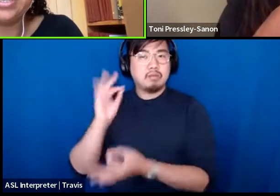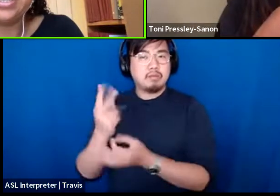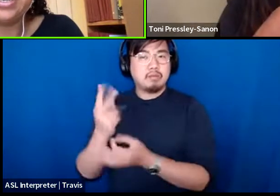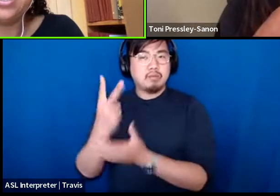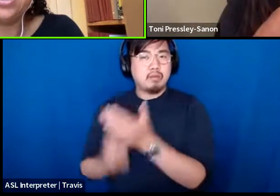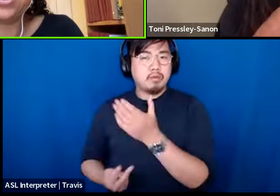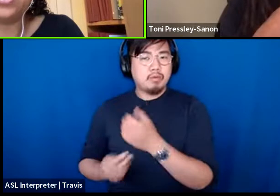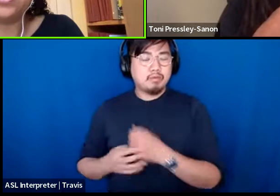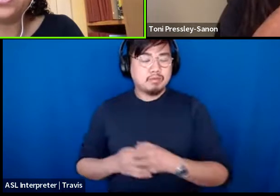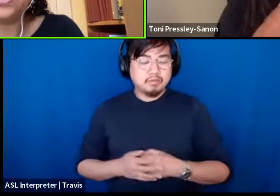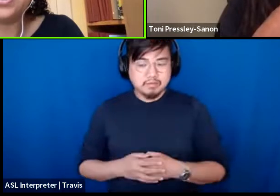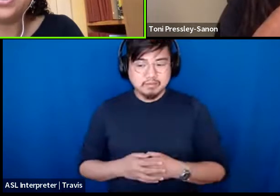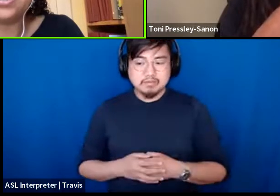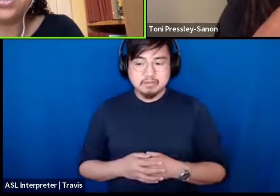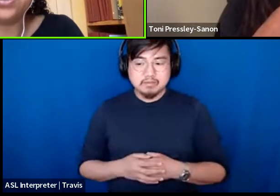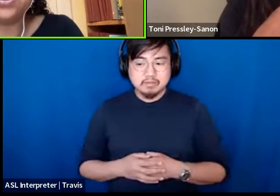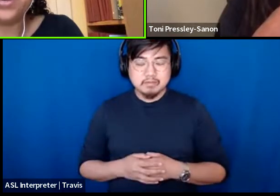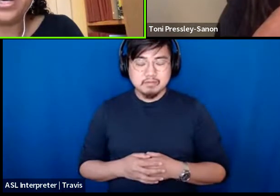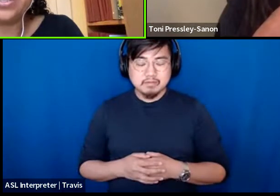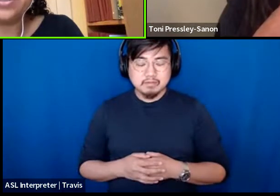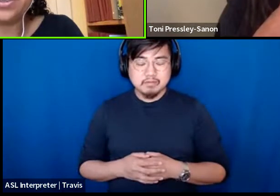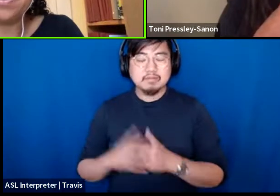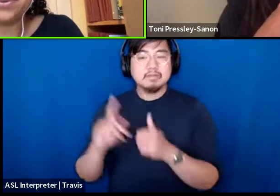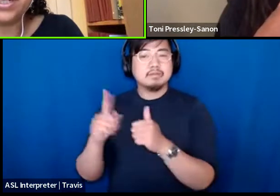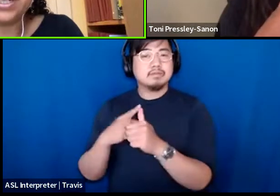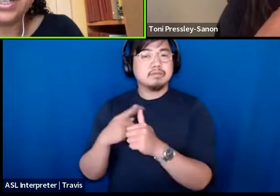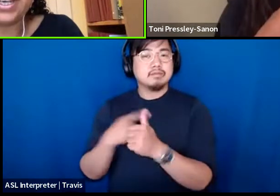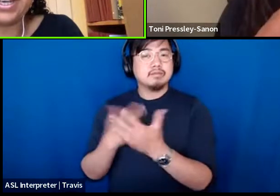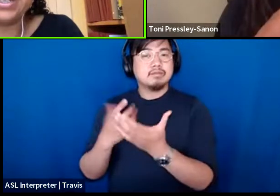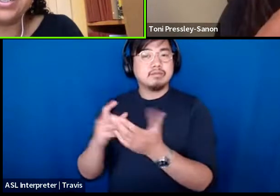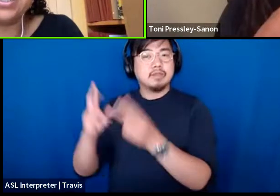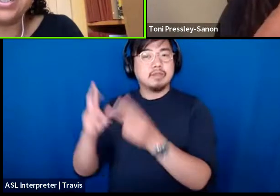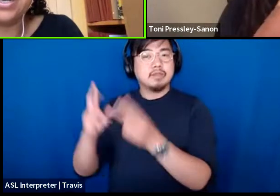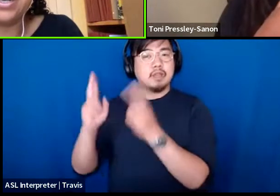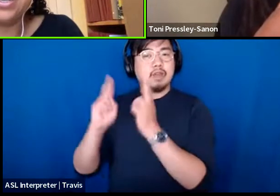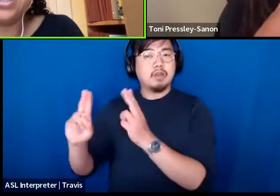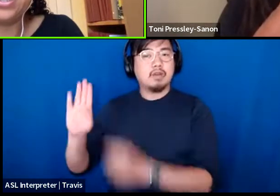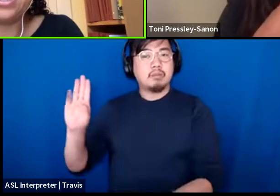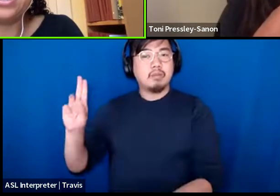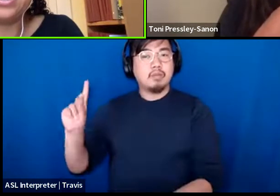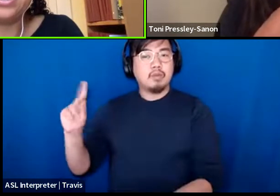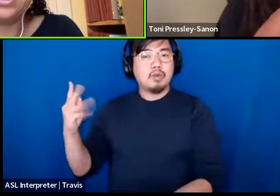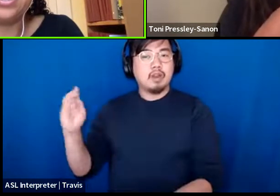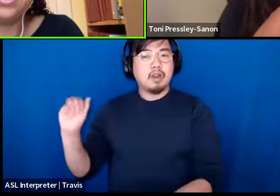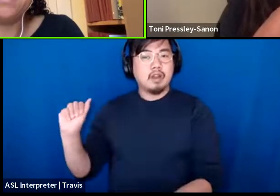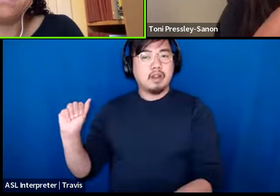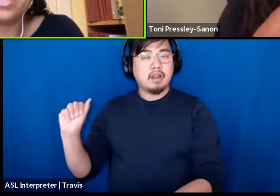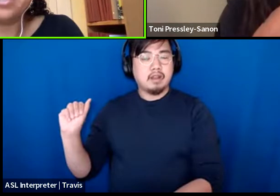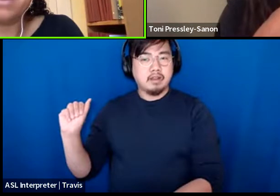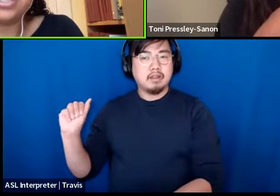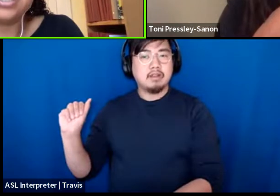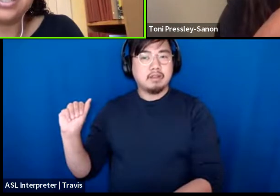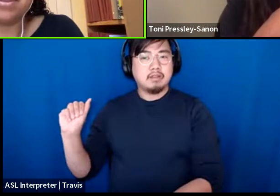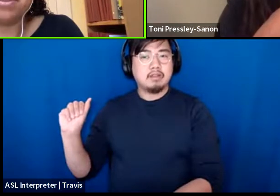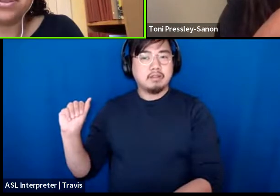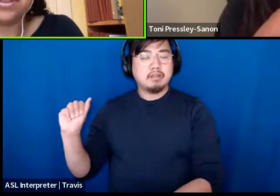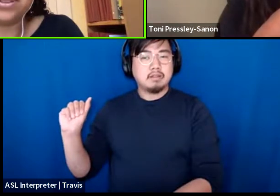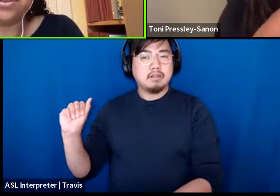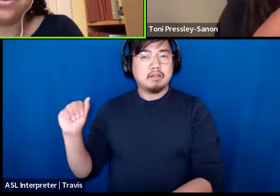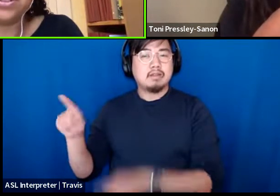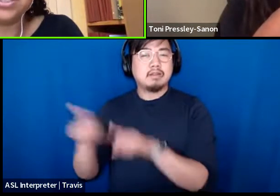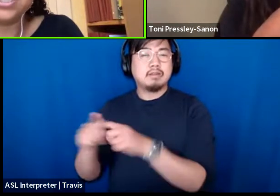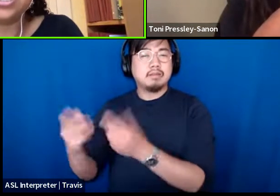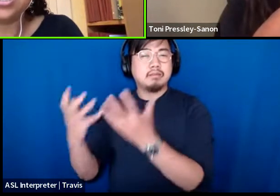lineages. So first, to honor the Buddha and the many, many